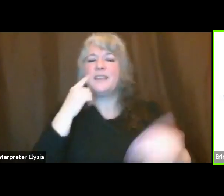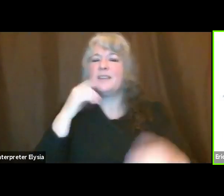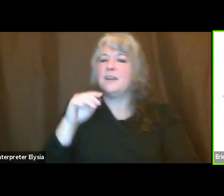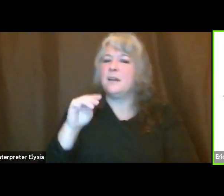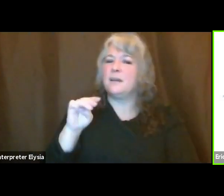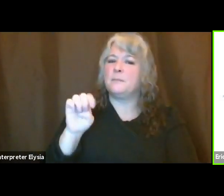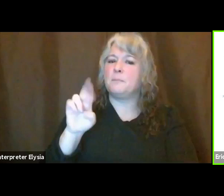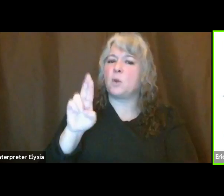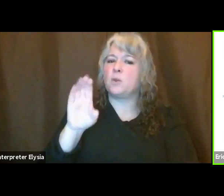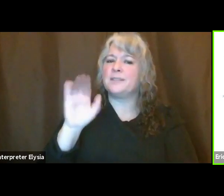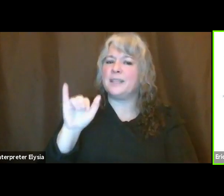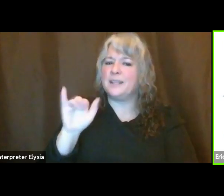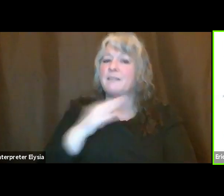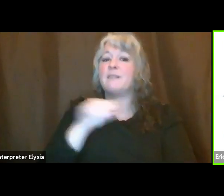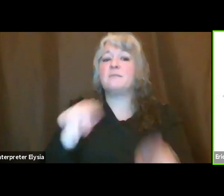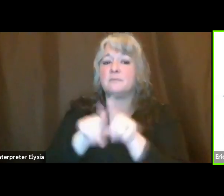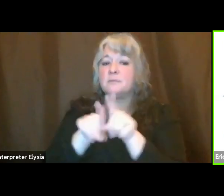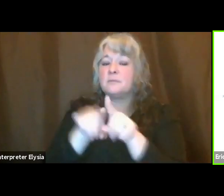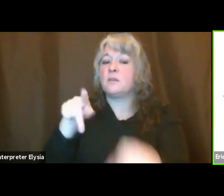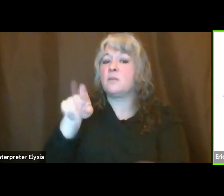chosen them as well. So,